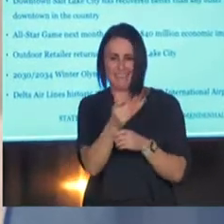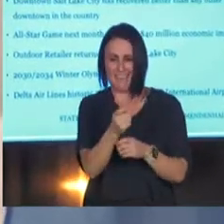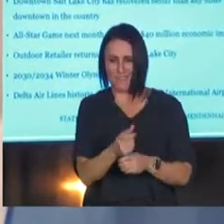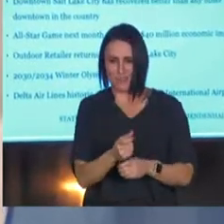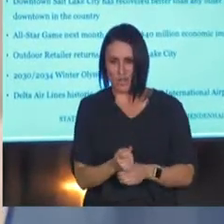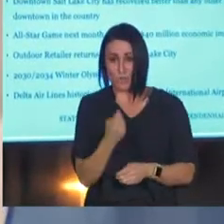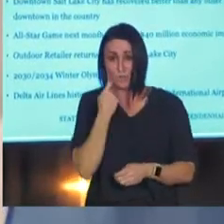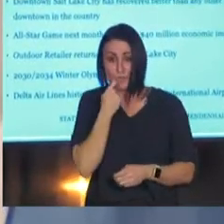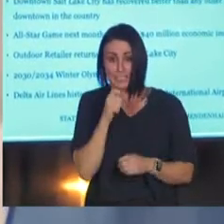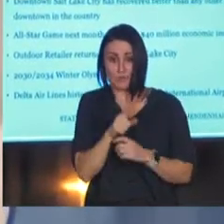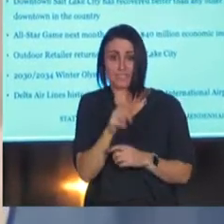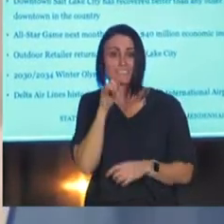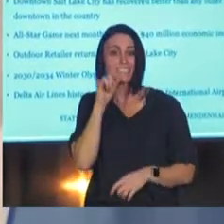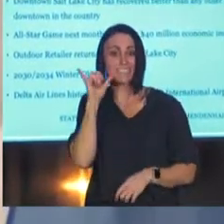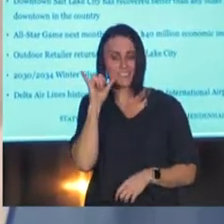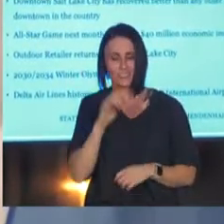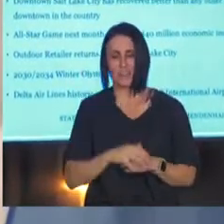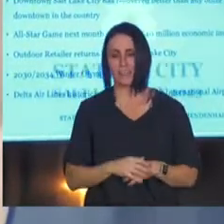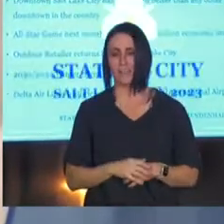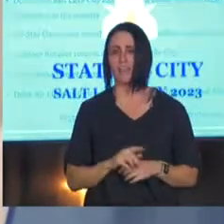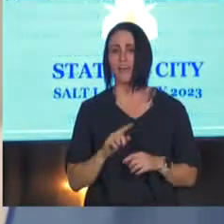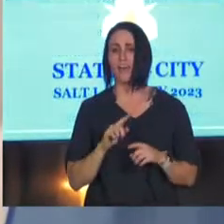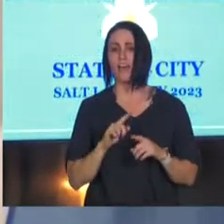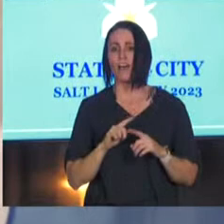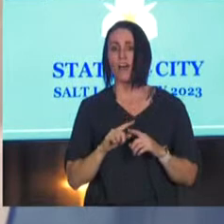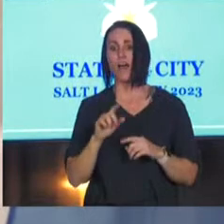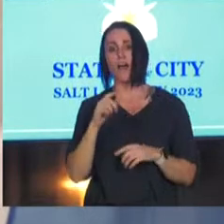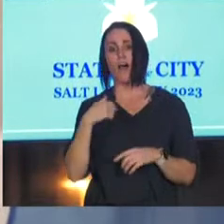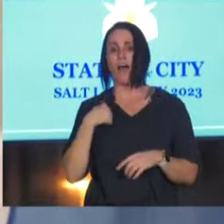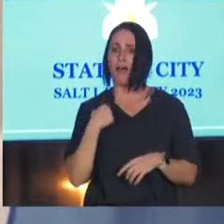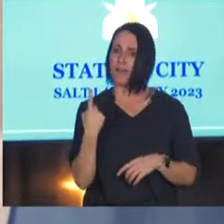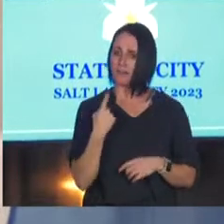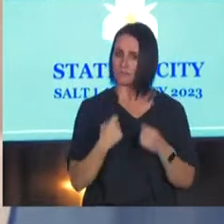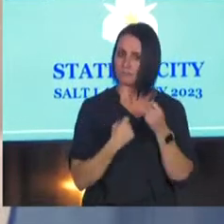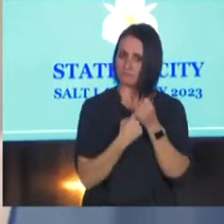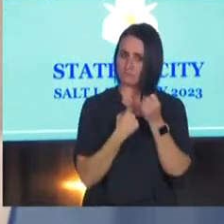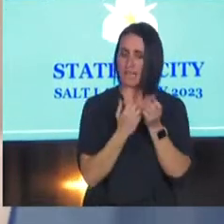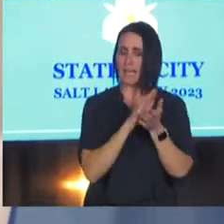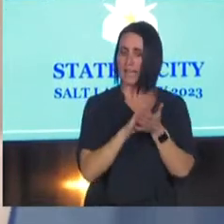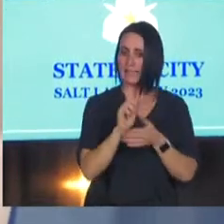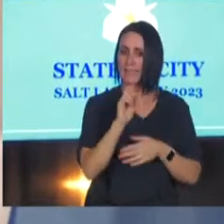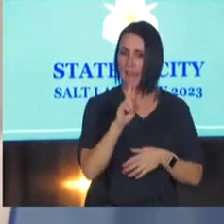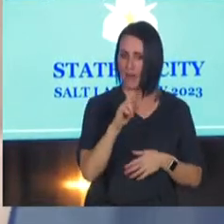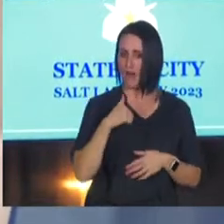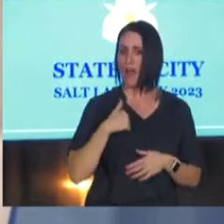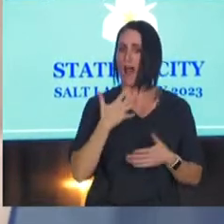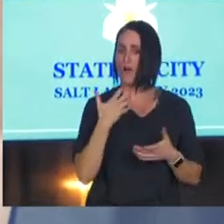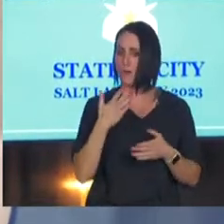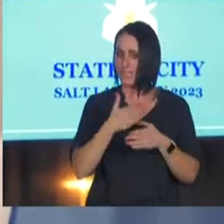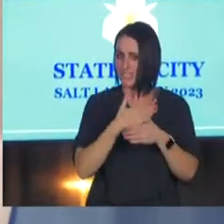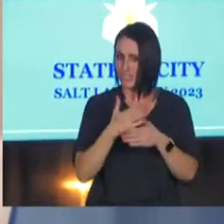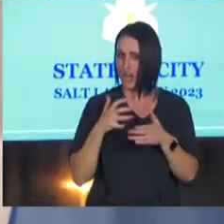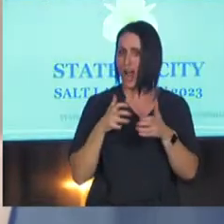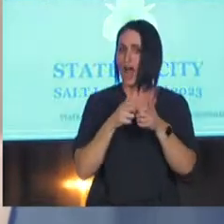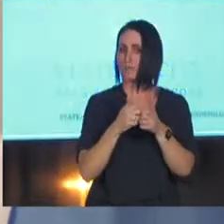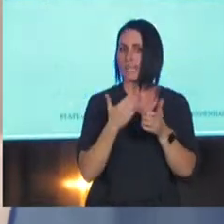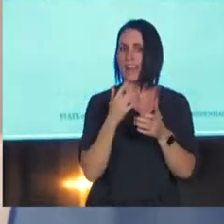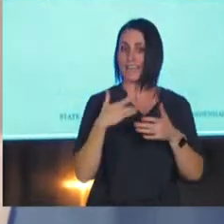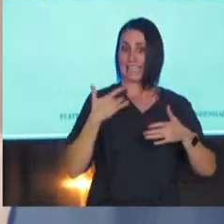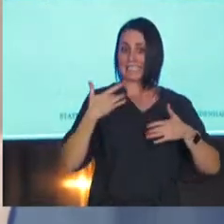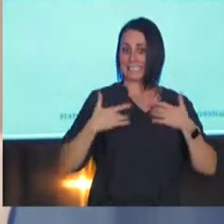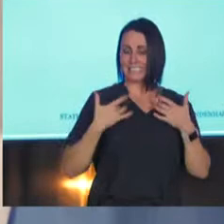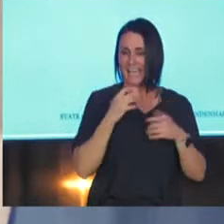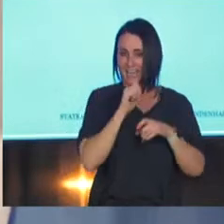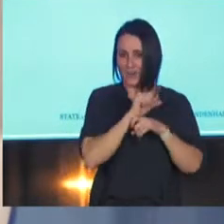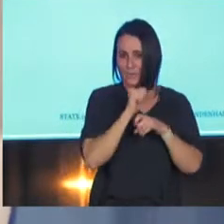and we just released it yesterday. But once an air quality advocate, always an air quality advocate. So let me share with you an update on some of the exciting